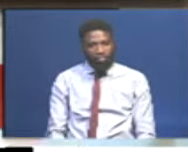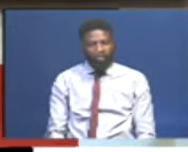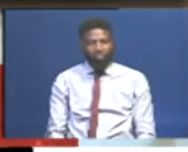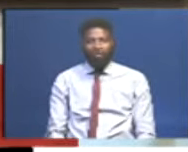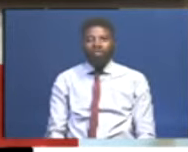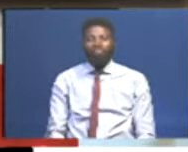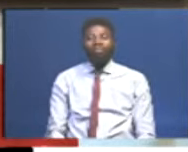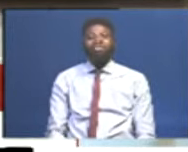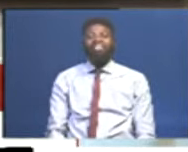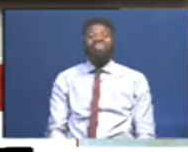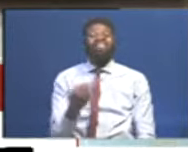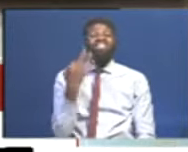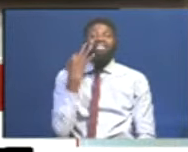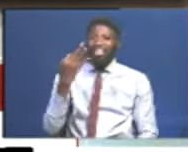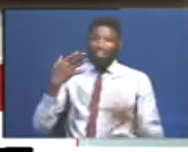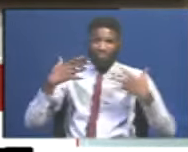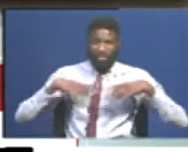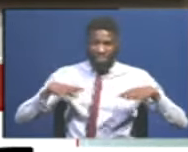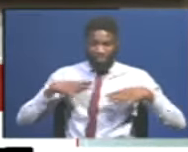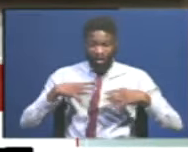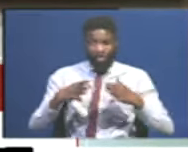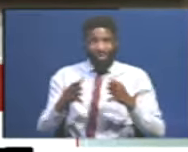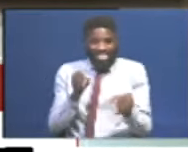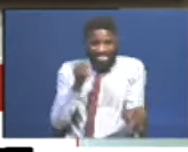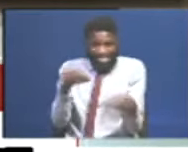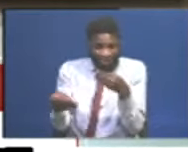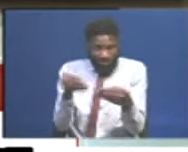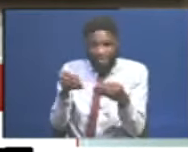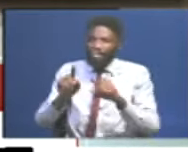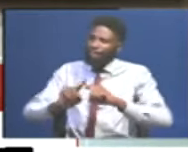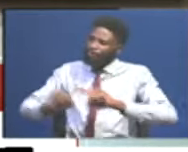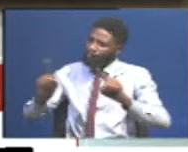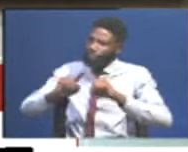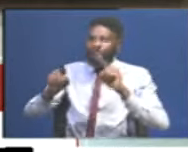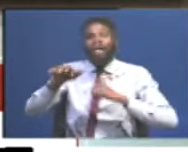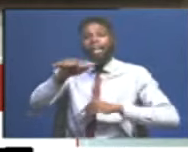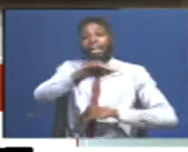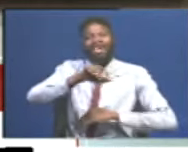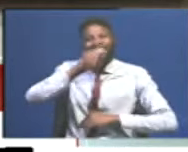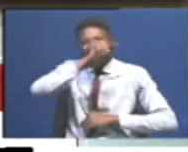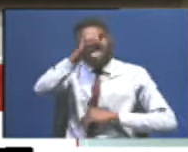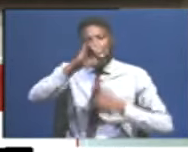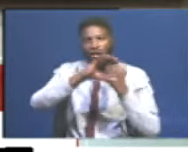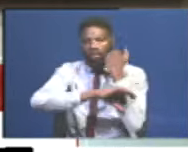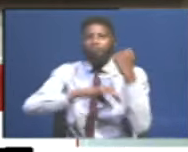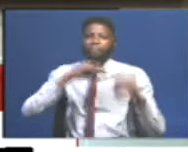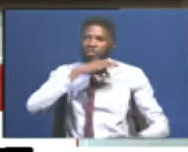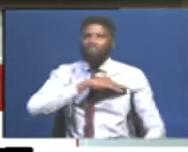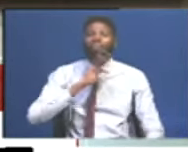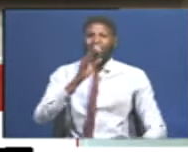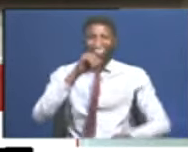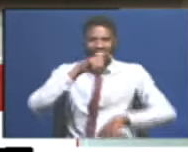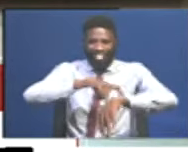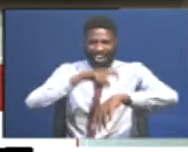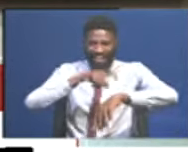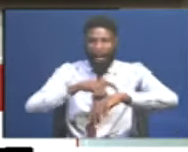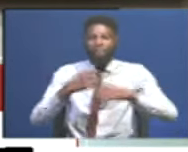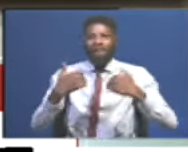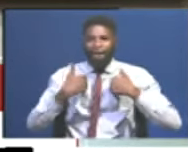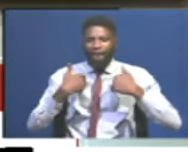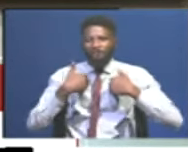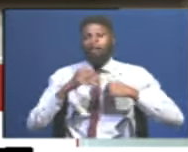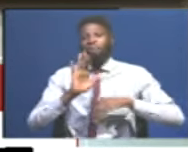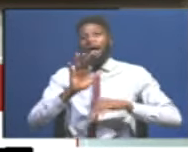300 persons living with disability in different parts of the country are set to benefit from prosthetics to aid their